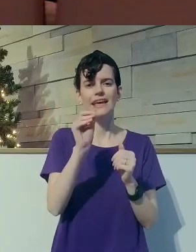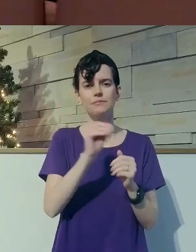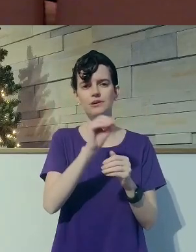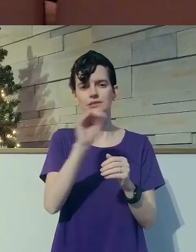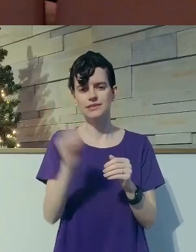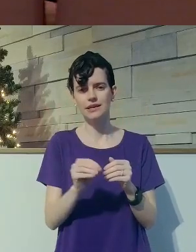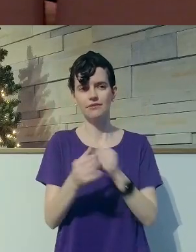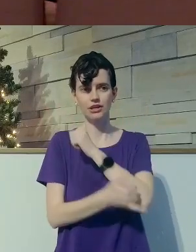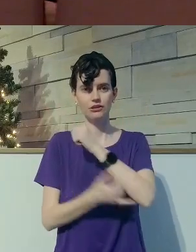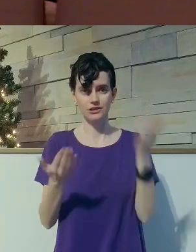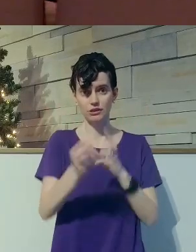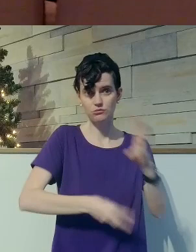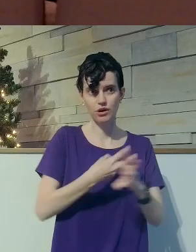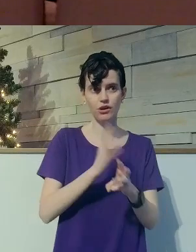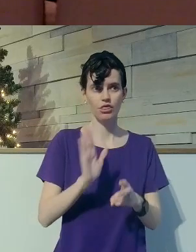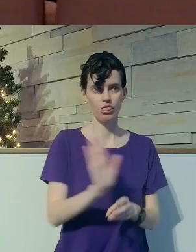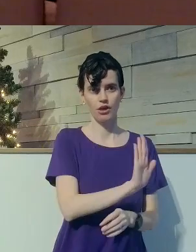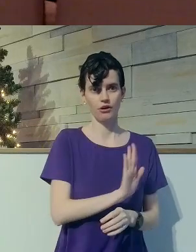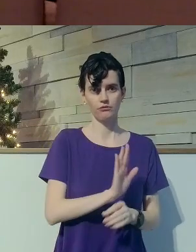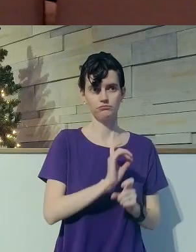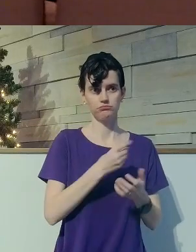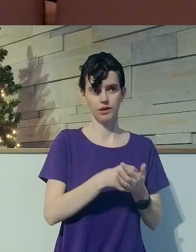the countries in this world,